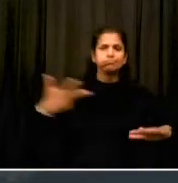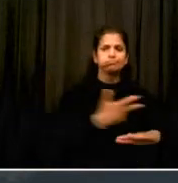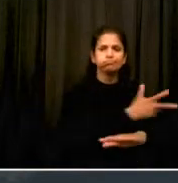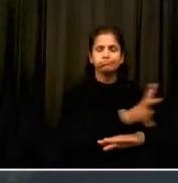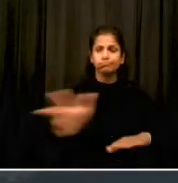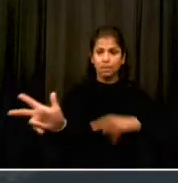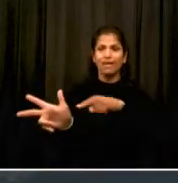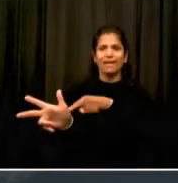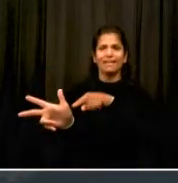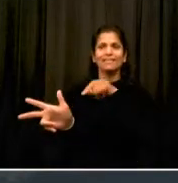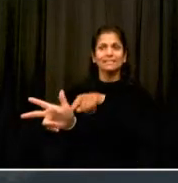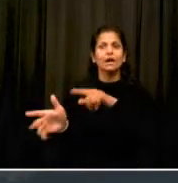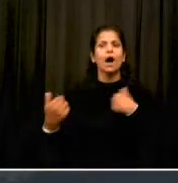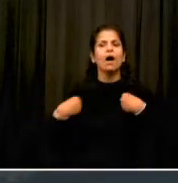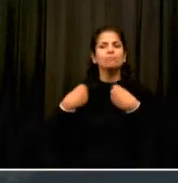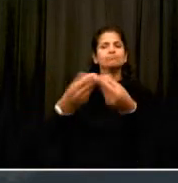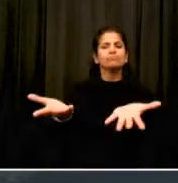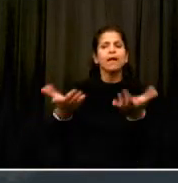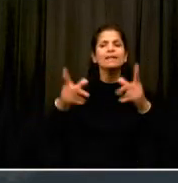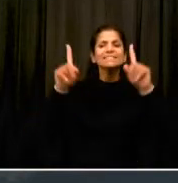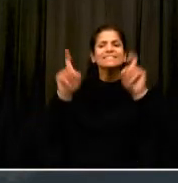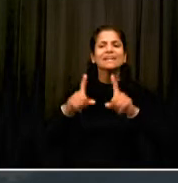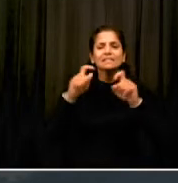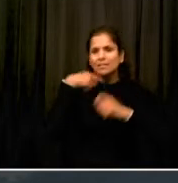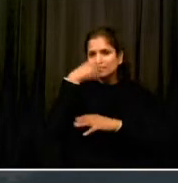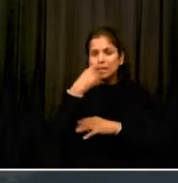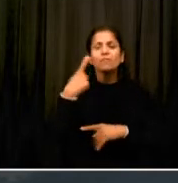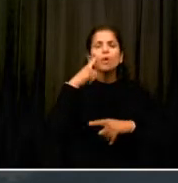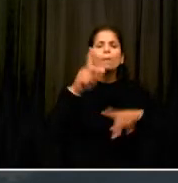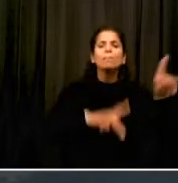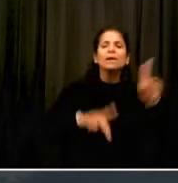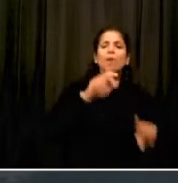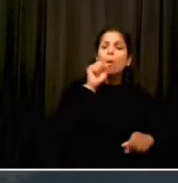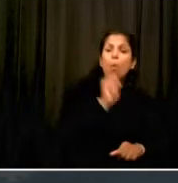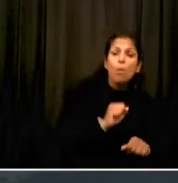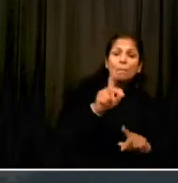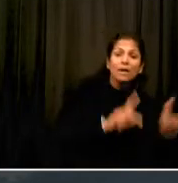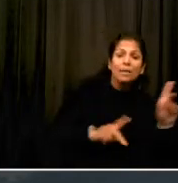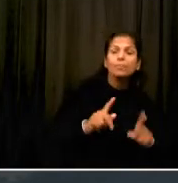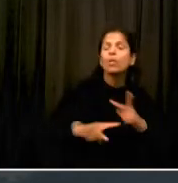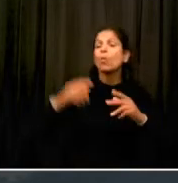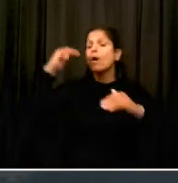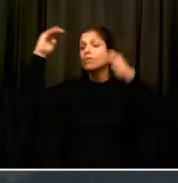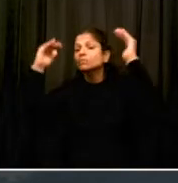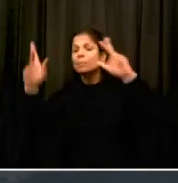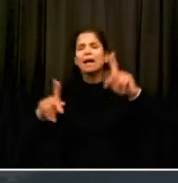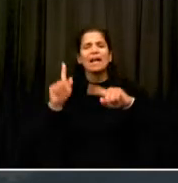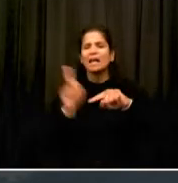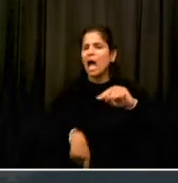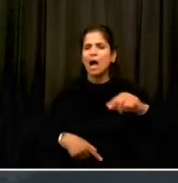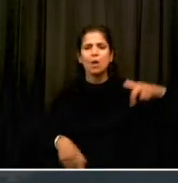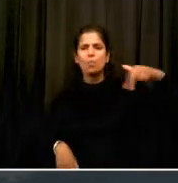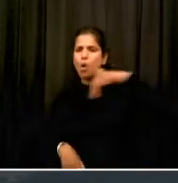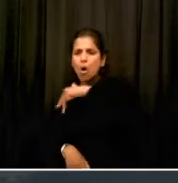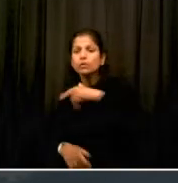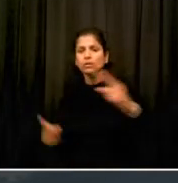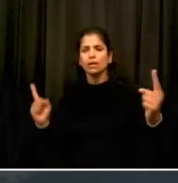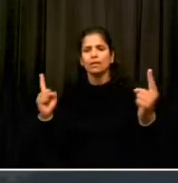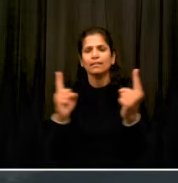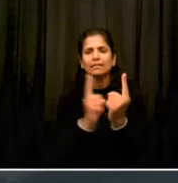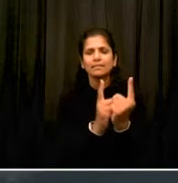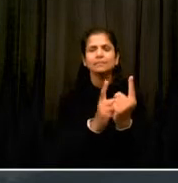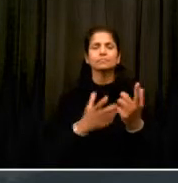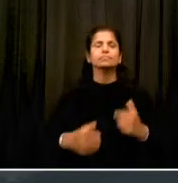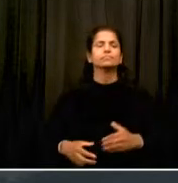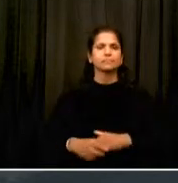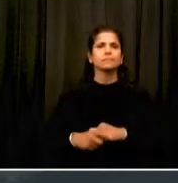than 15 minutes. We did all of that working with community-based organizations to make sure we were doing it right. And they brought people